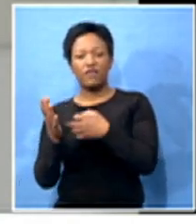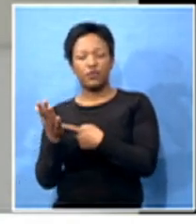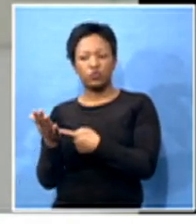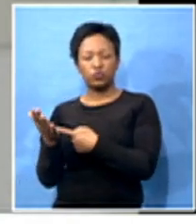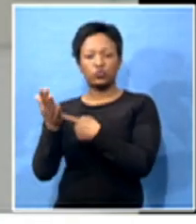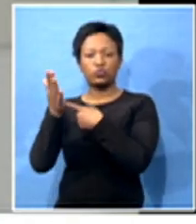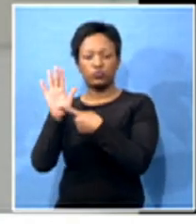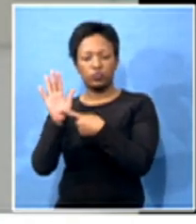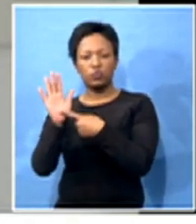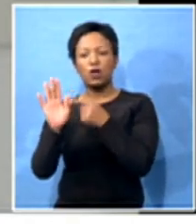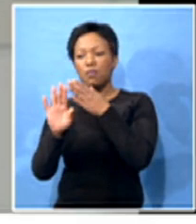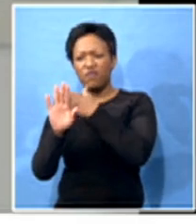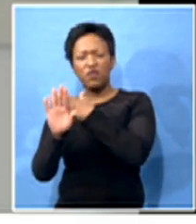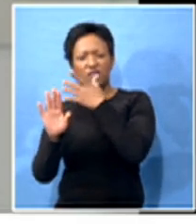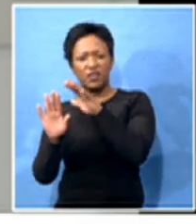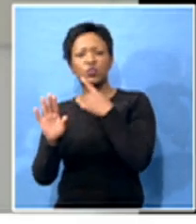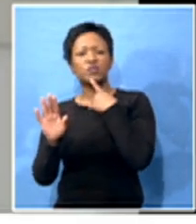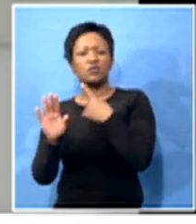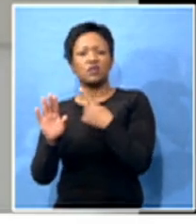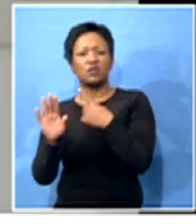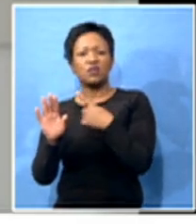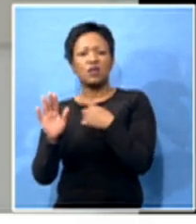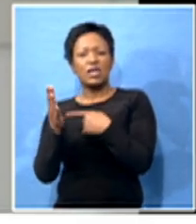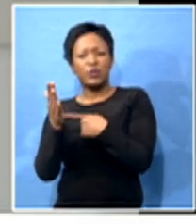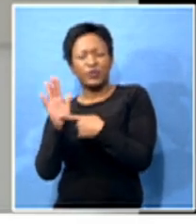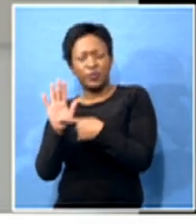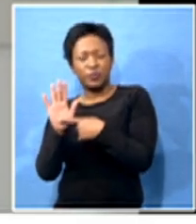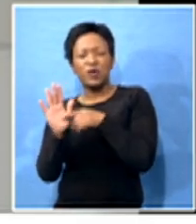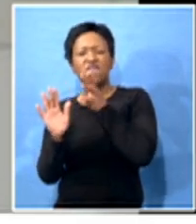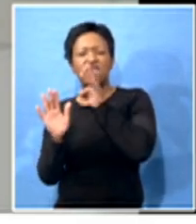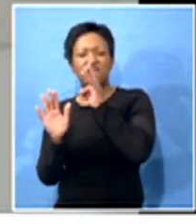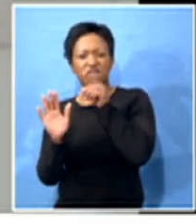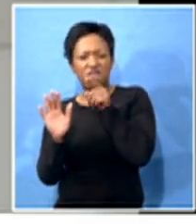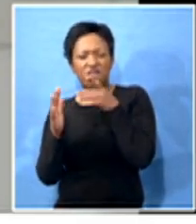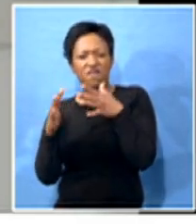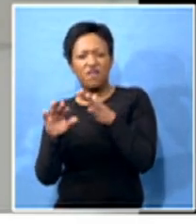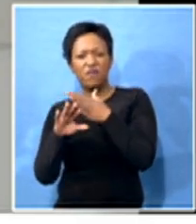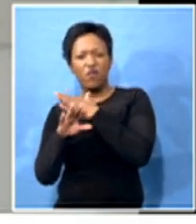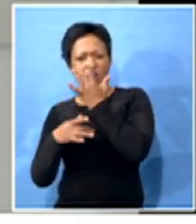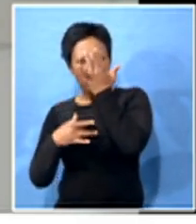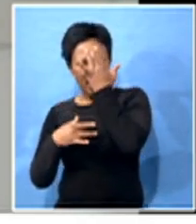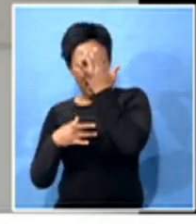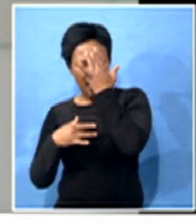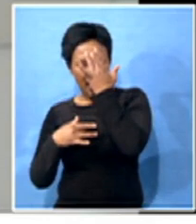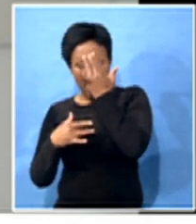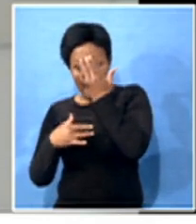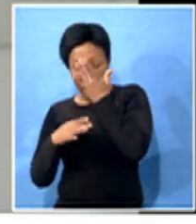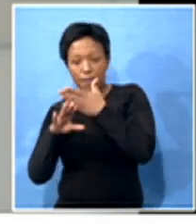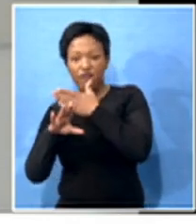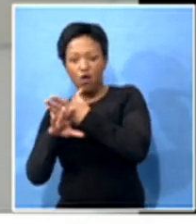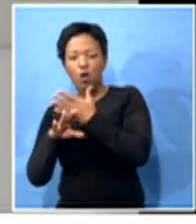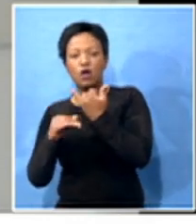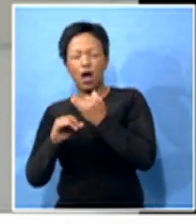out, Leanne, over. It brought out the what's in our society. Those who are ill get more ill,